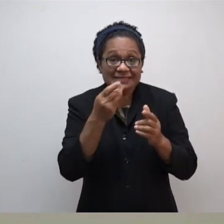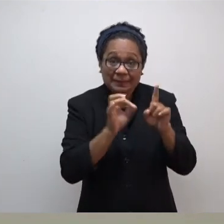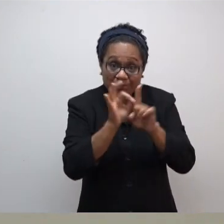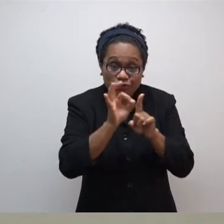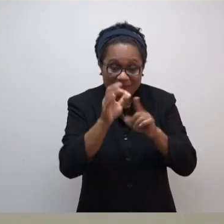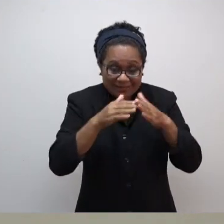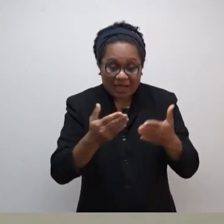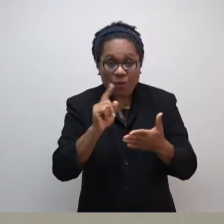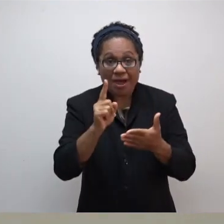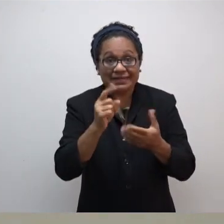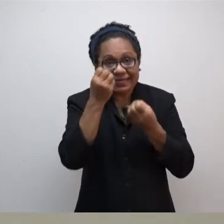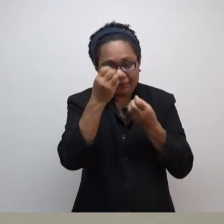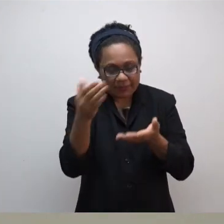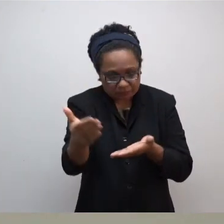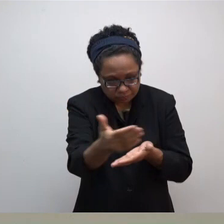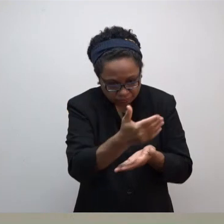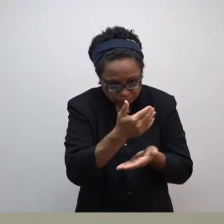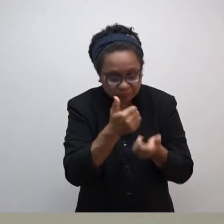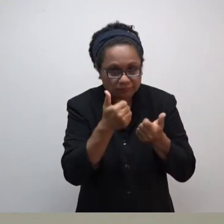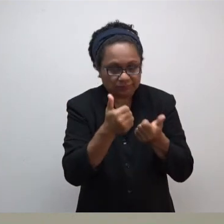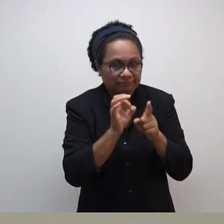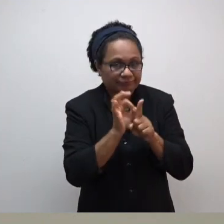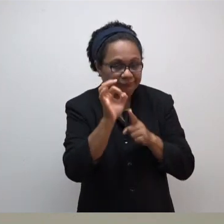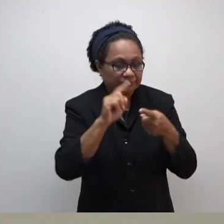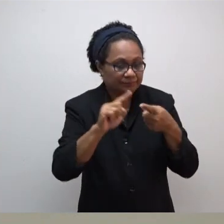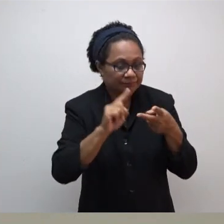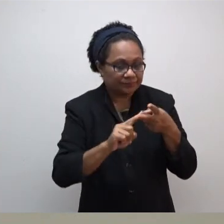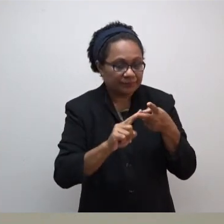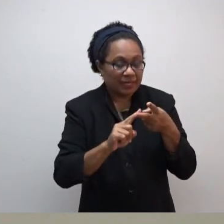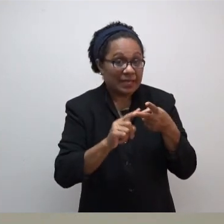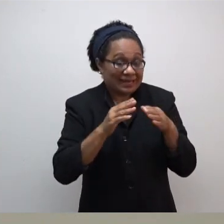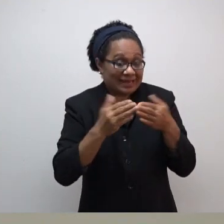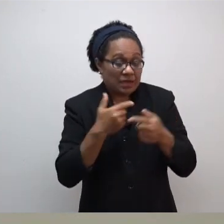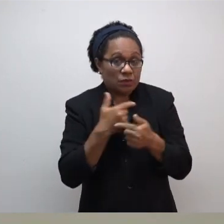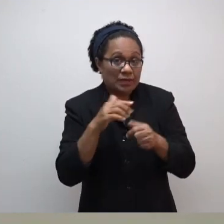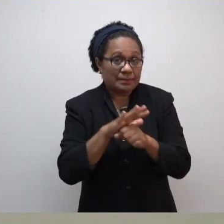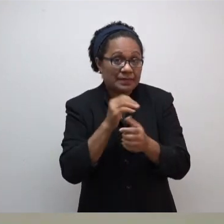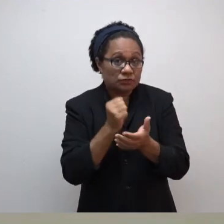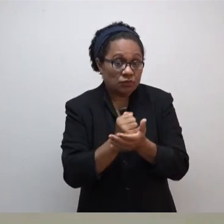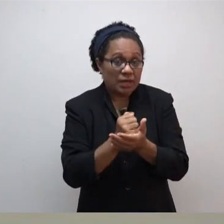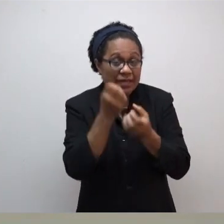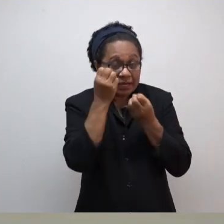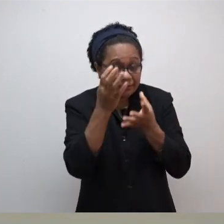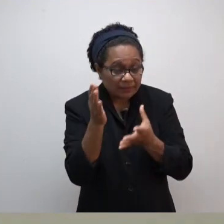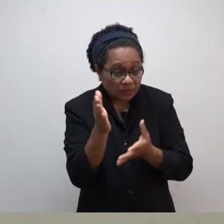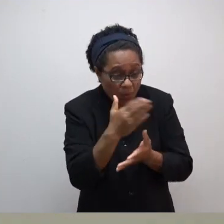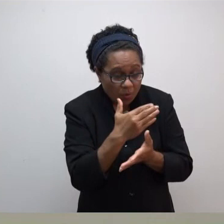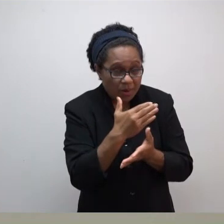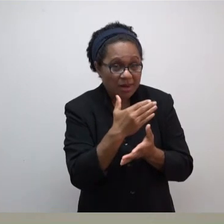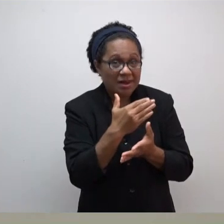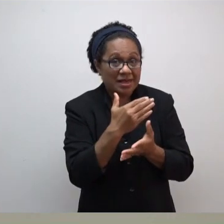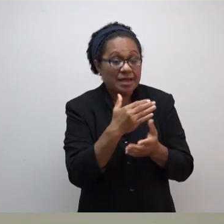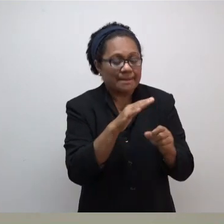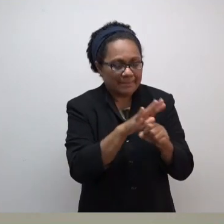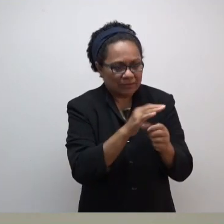We also are making sure that all the records, with all the different agencies are, of course, up to